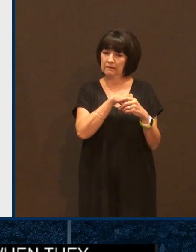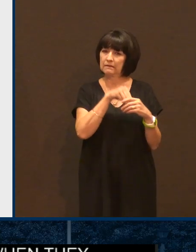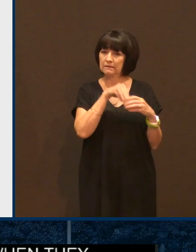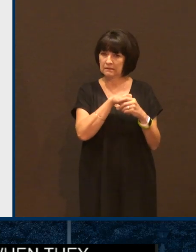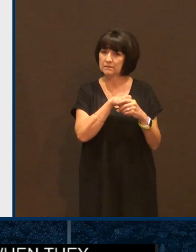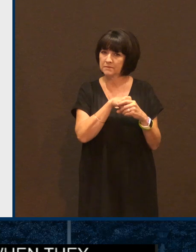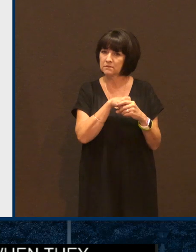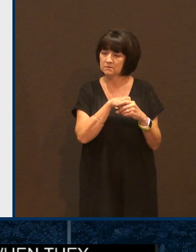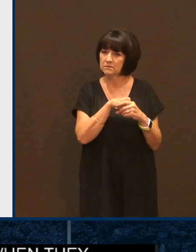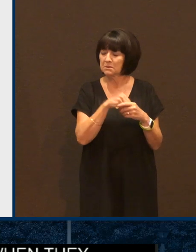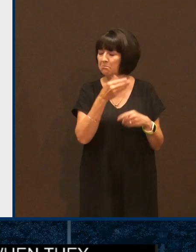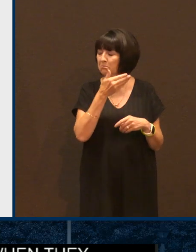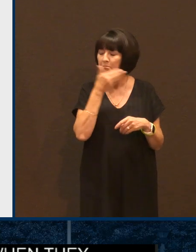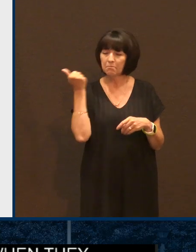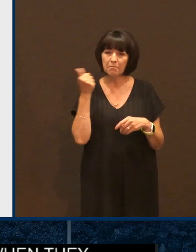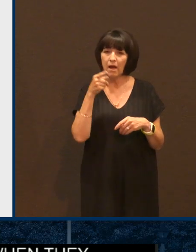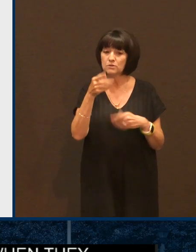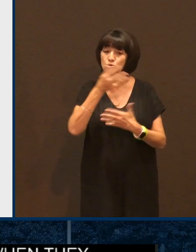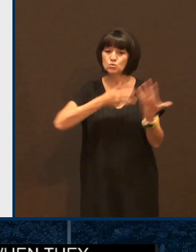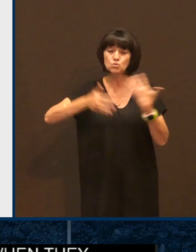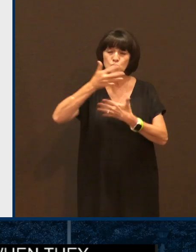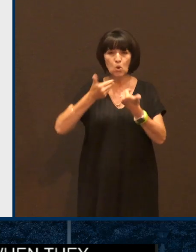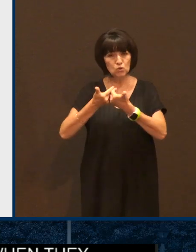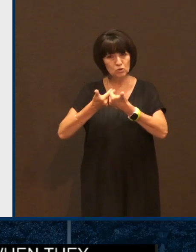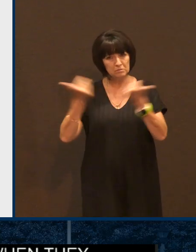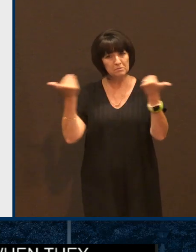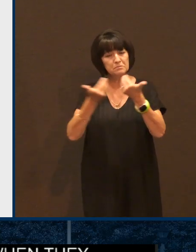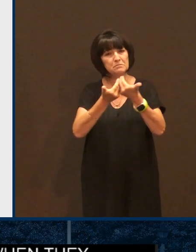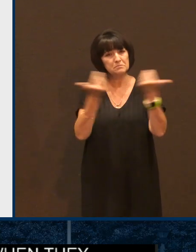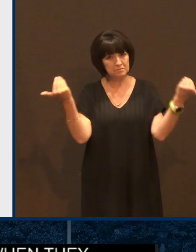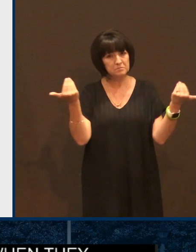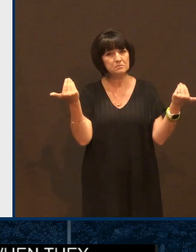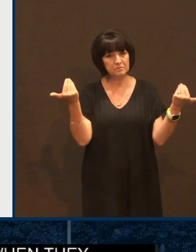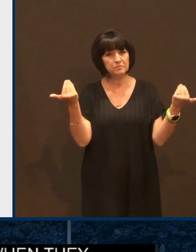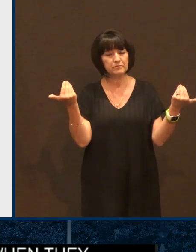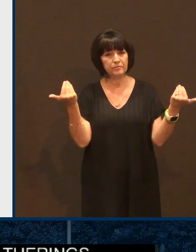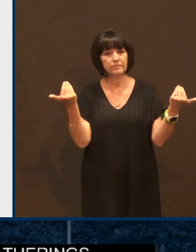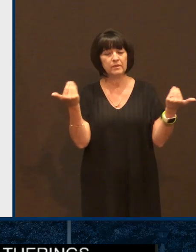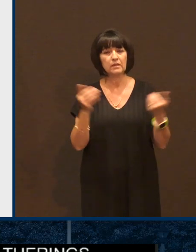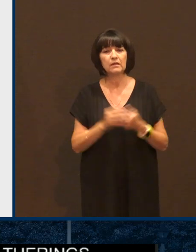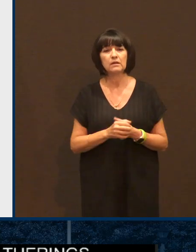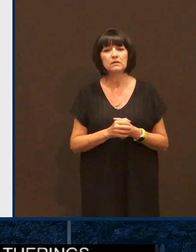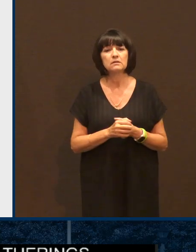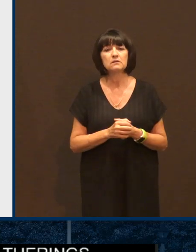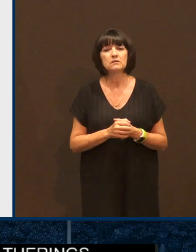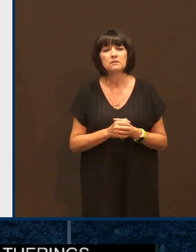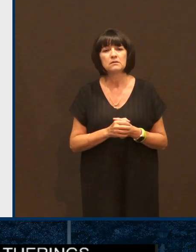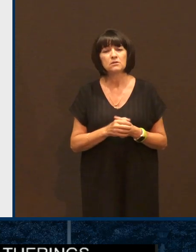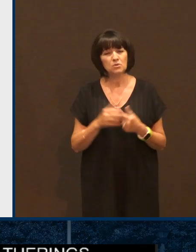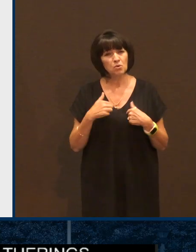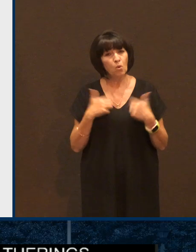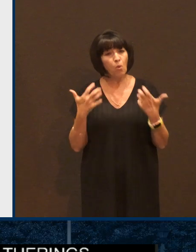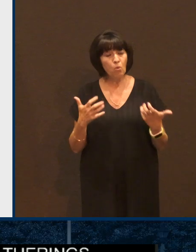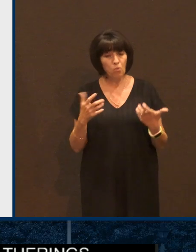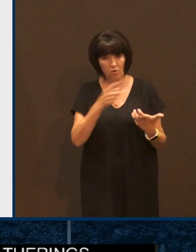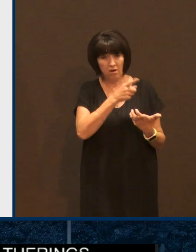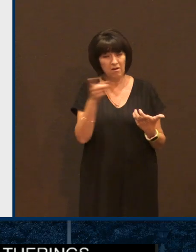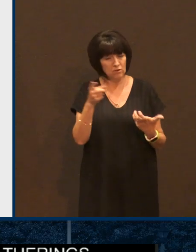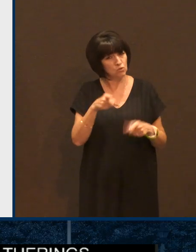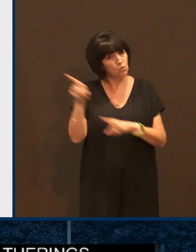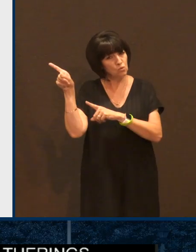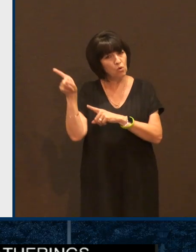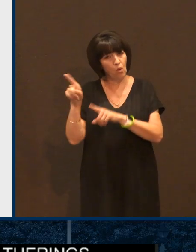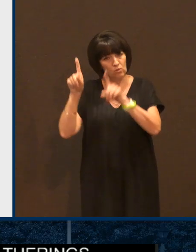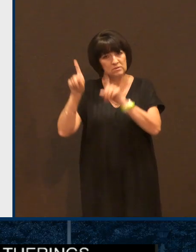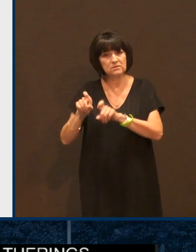and to keep social distancing when in public. We also need you to get tested and